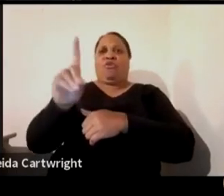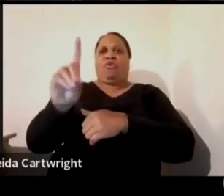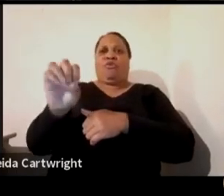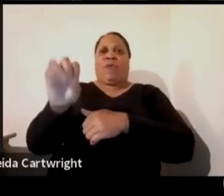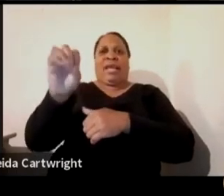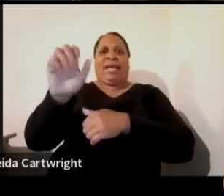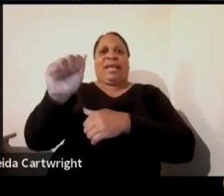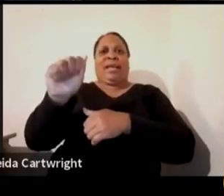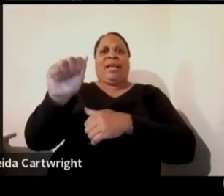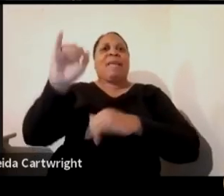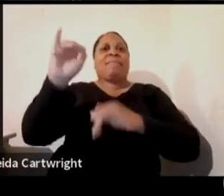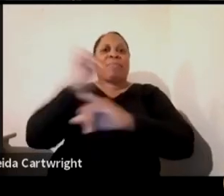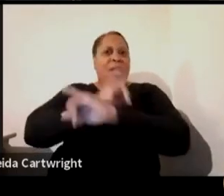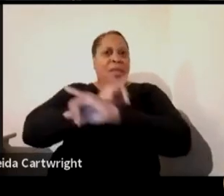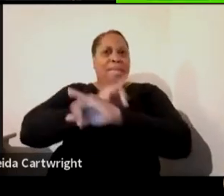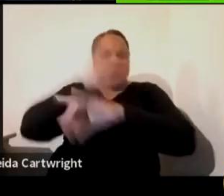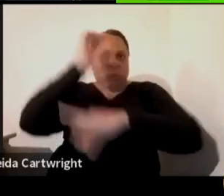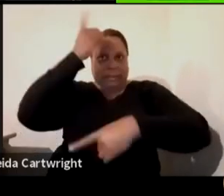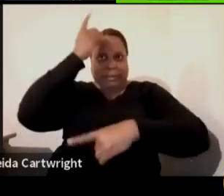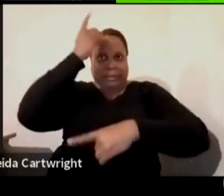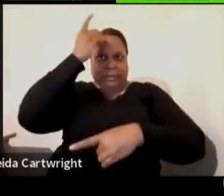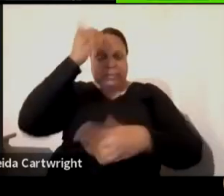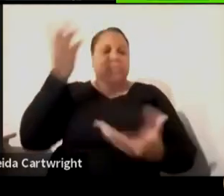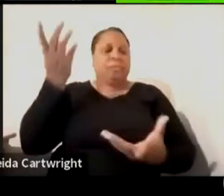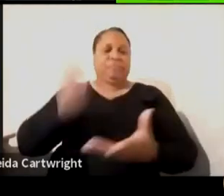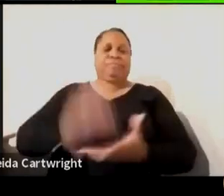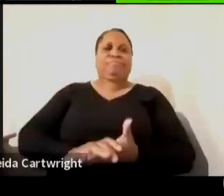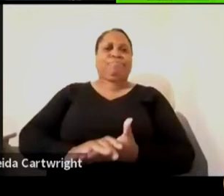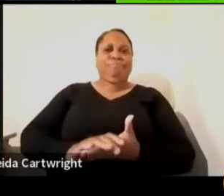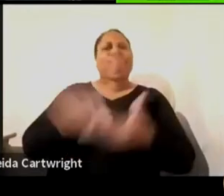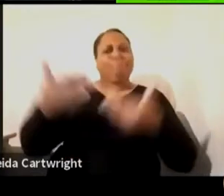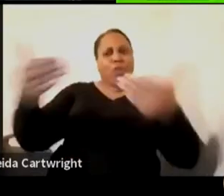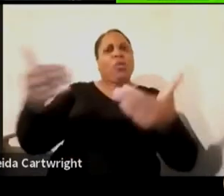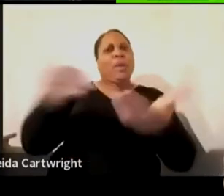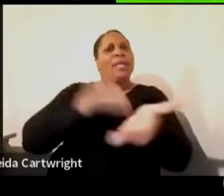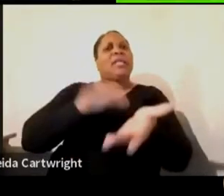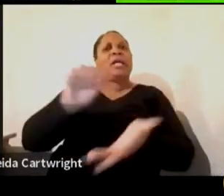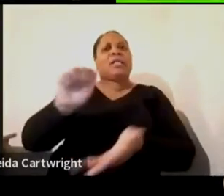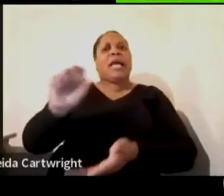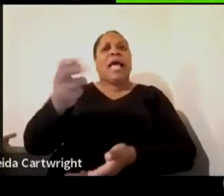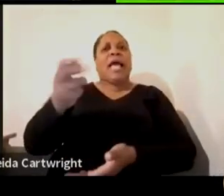Dr. Ashton, go ahead. Yeah, so in terms of